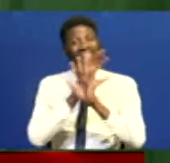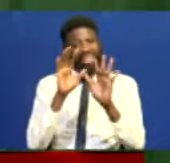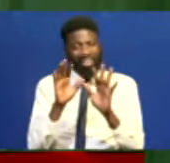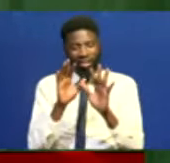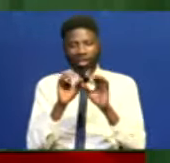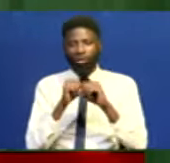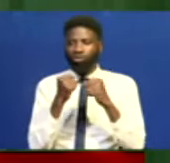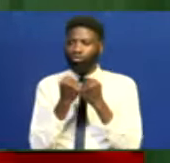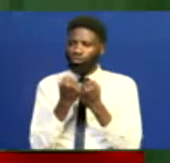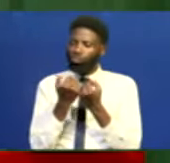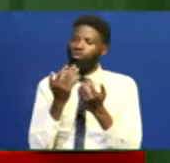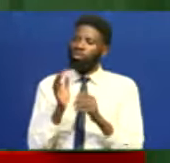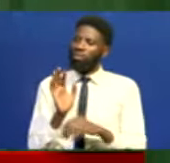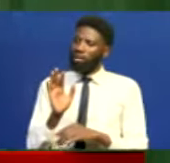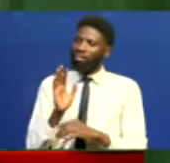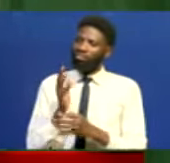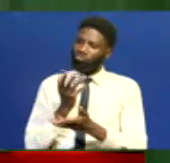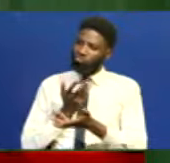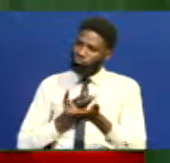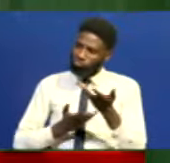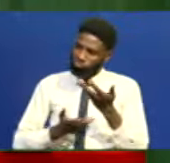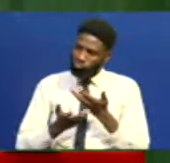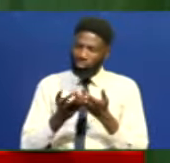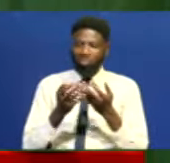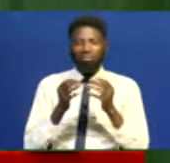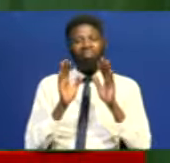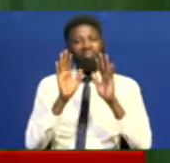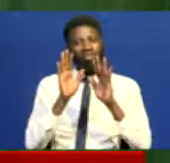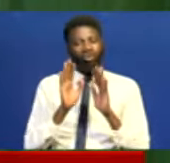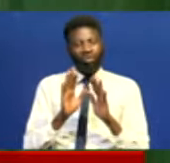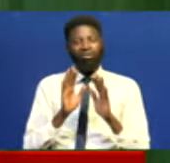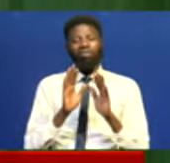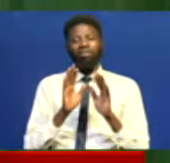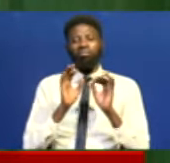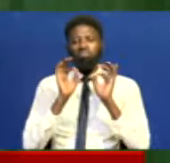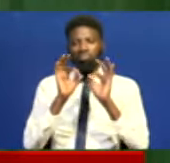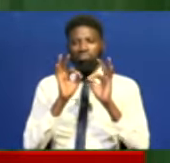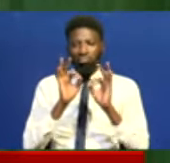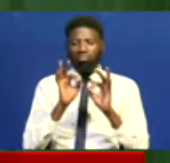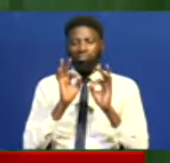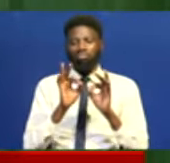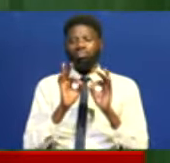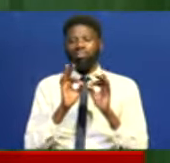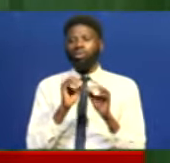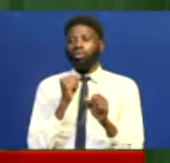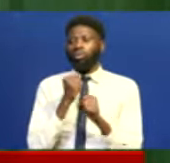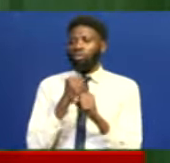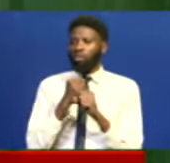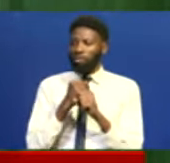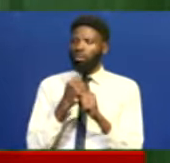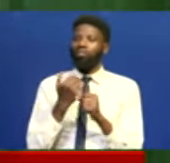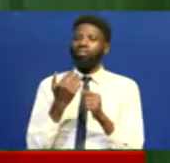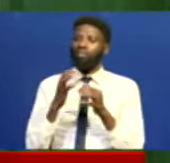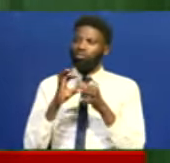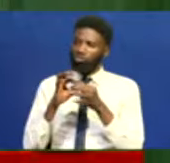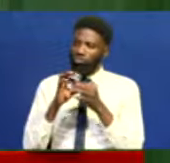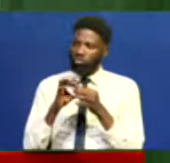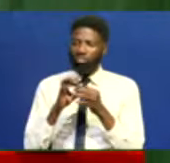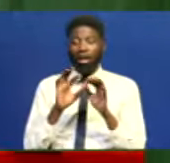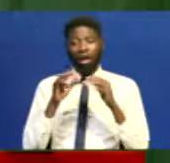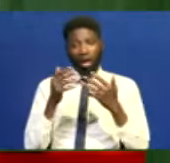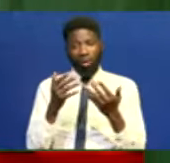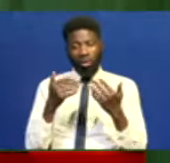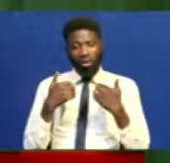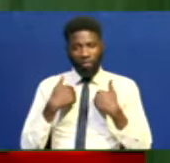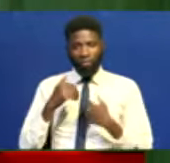tripartism are fundamental for sound industrial relations, reflected in robust collective